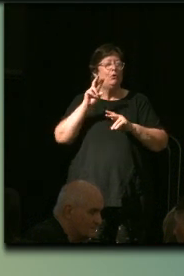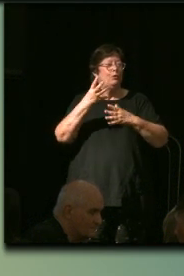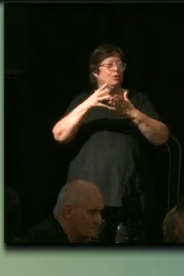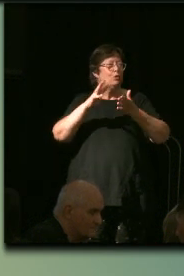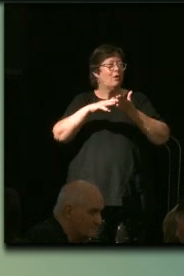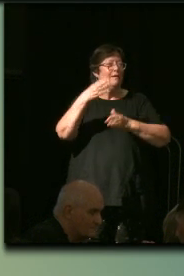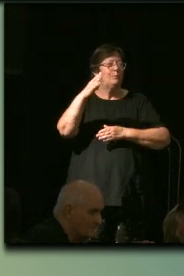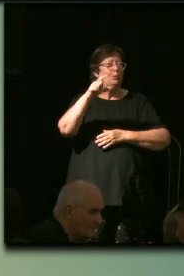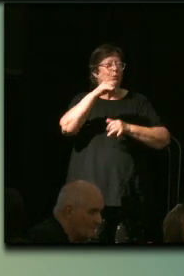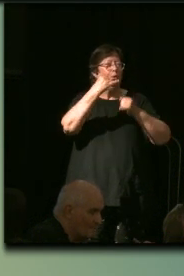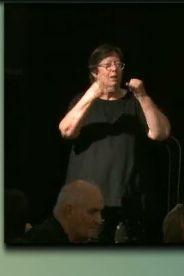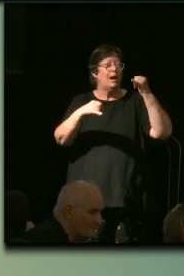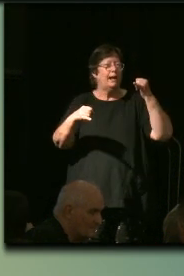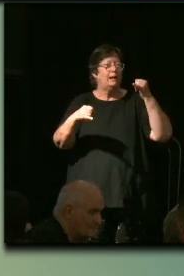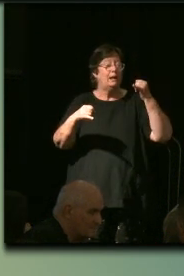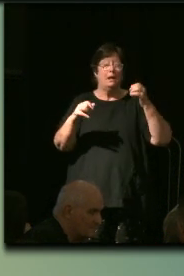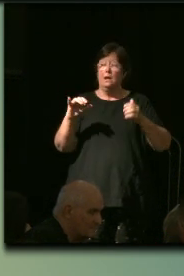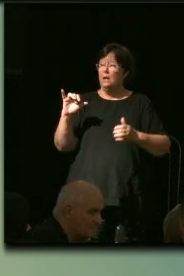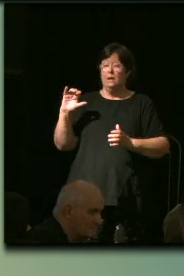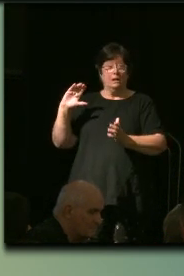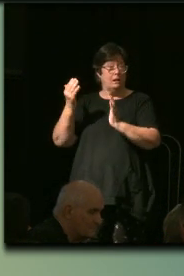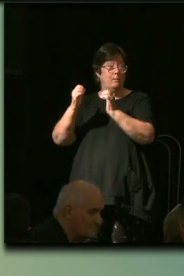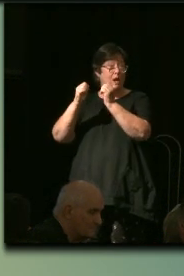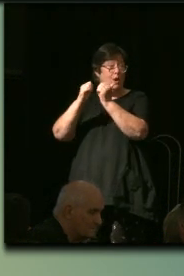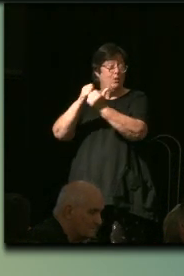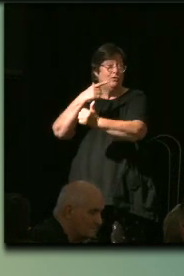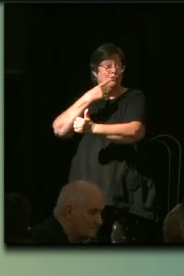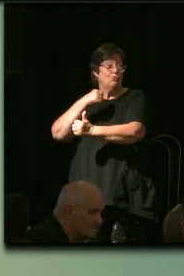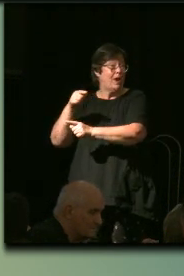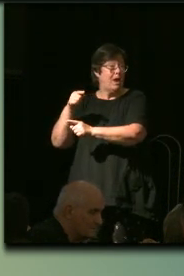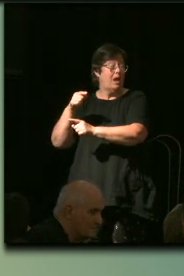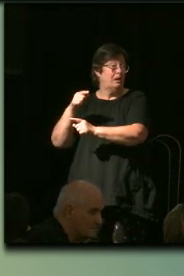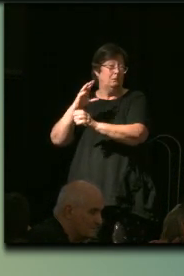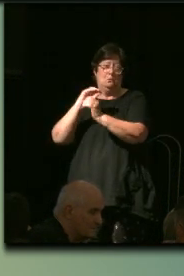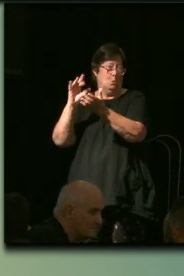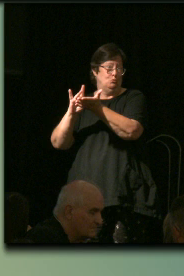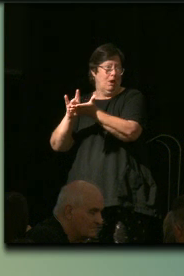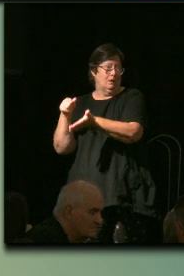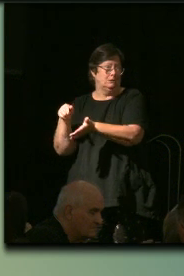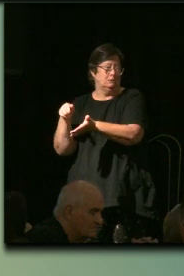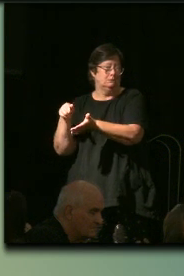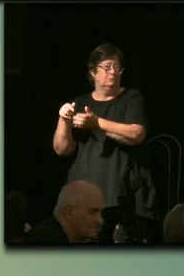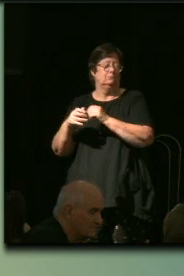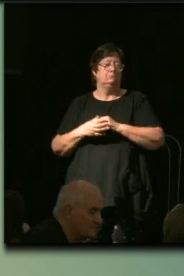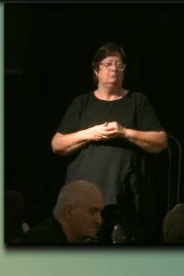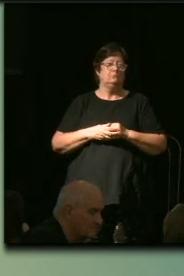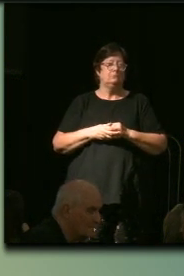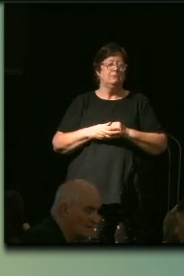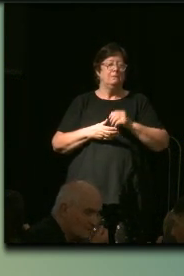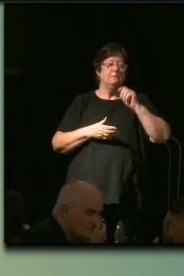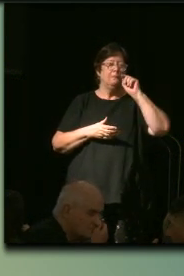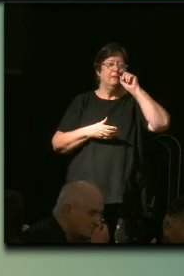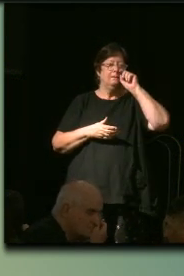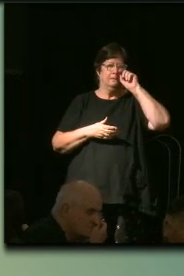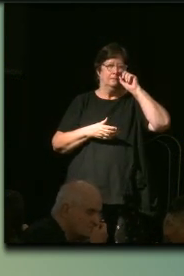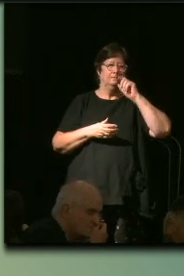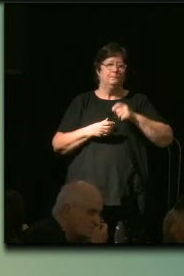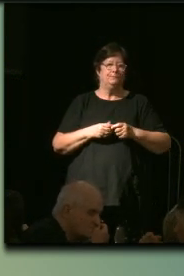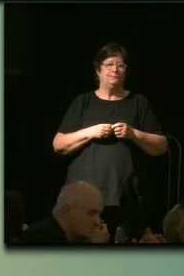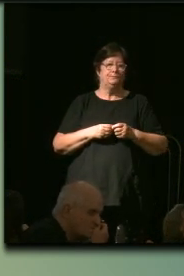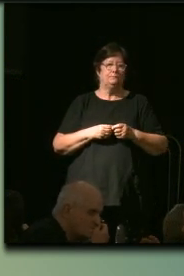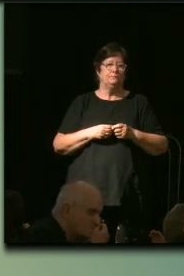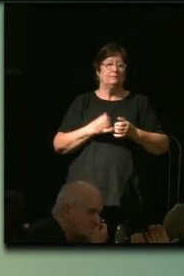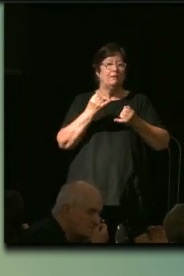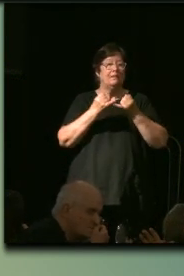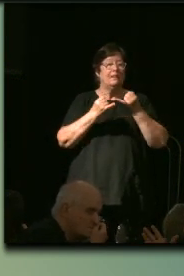graphs compared to the Usher mice with the red bar graphs that have not received the drug. And